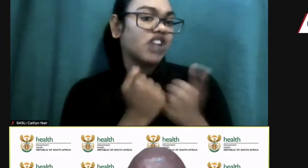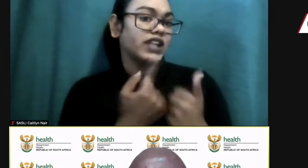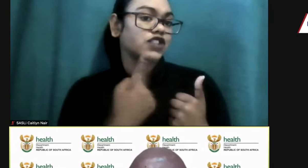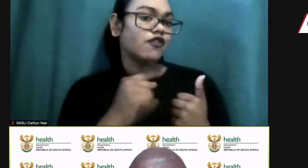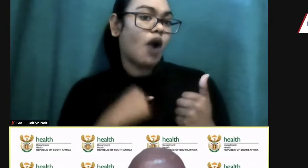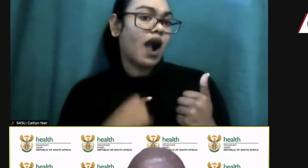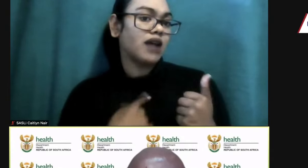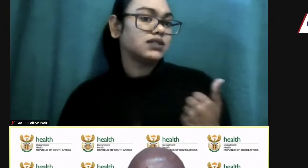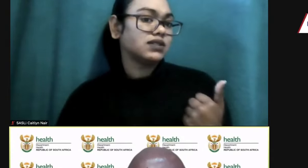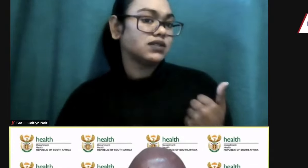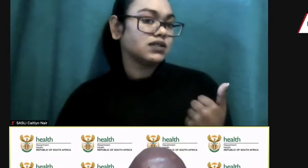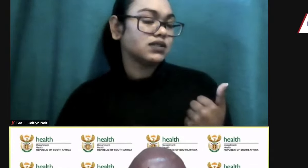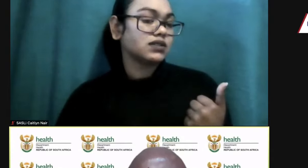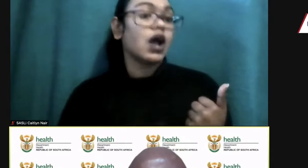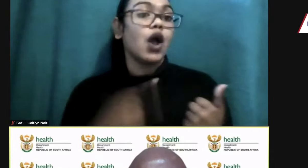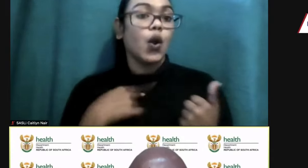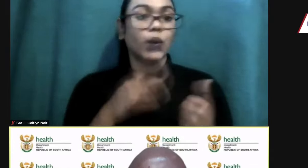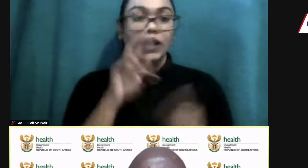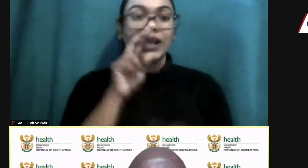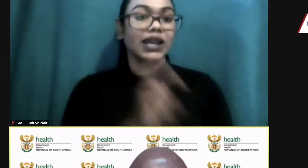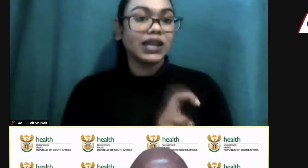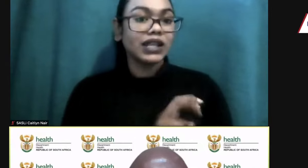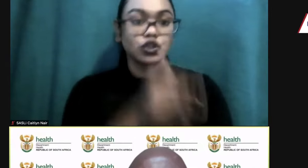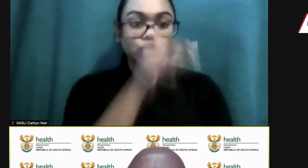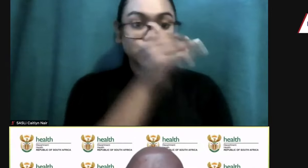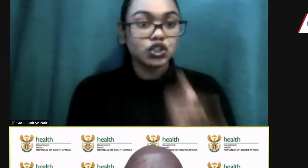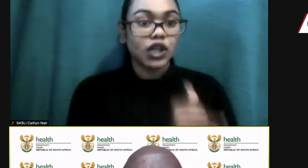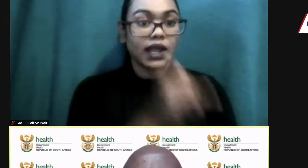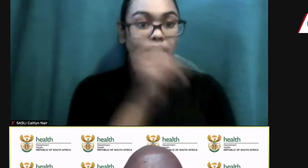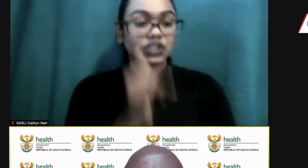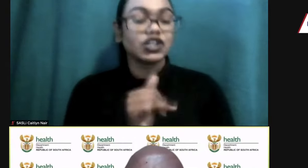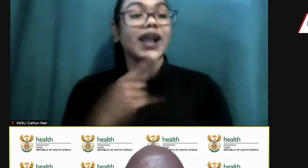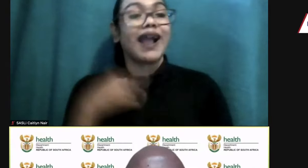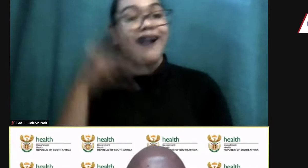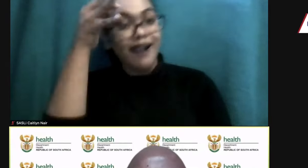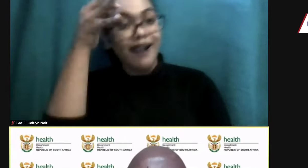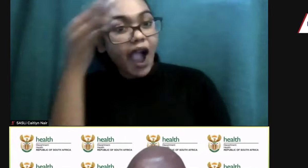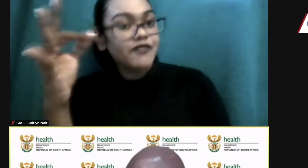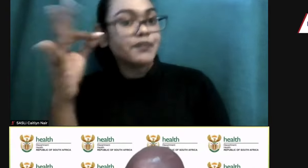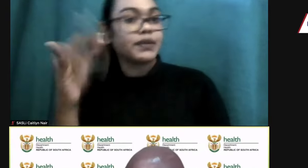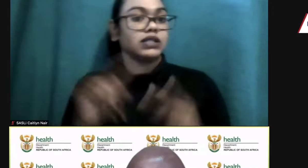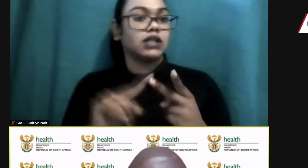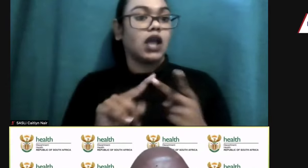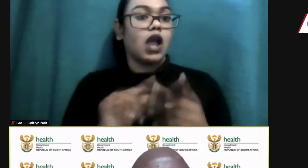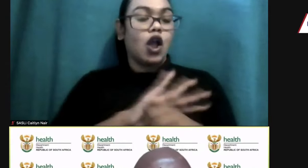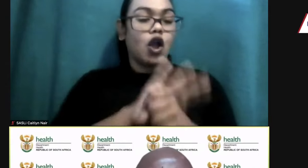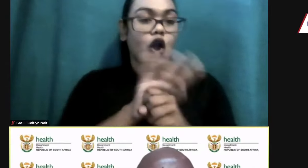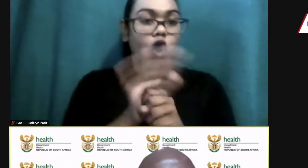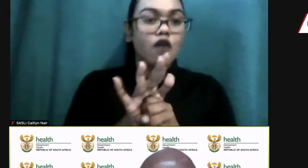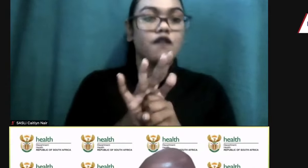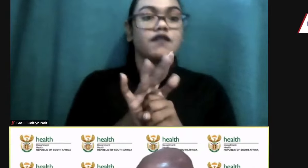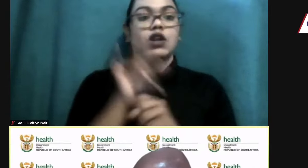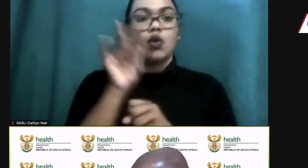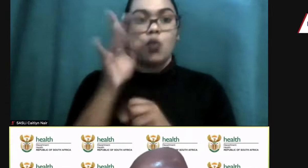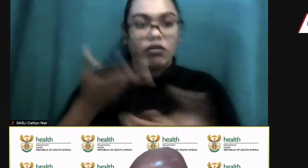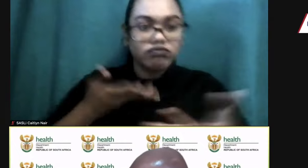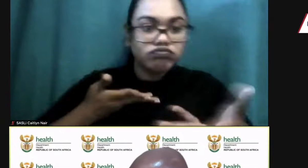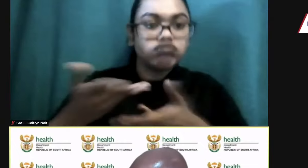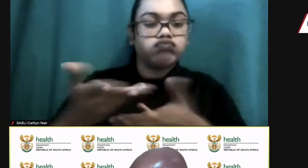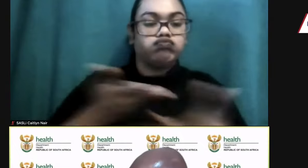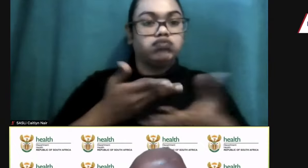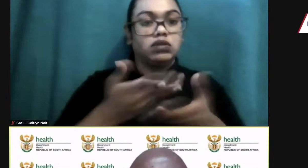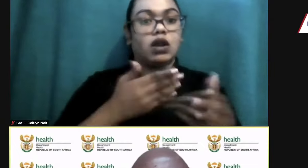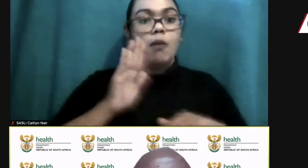looked at. There will be meetings of government, of the Coronavirus Council and Cabinet over the weekend to look at